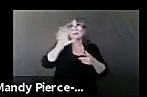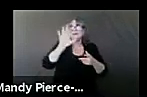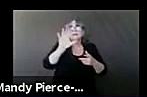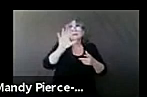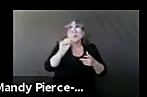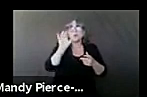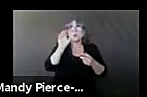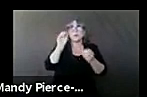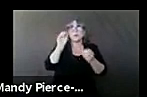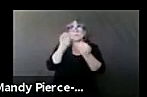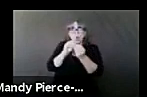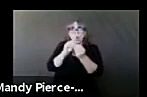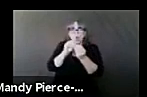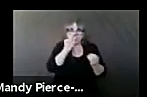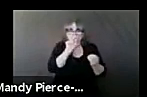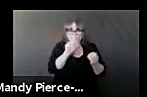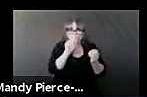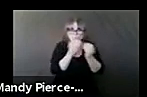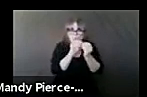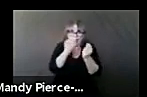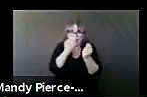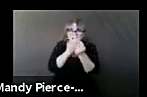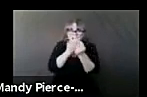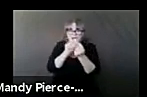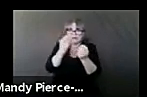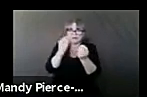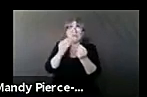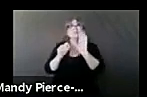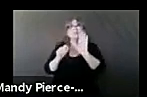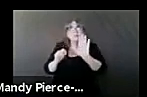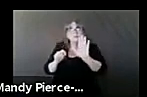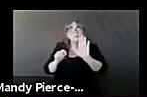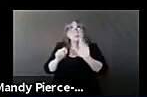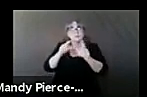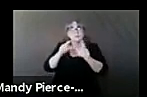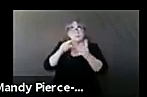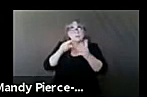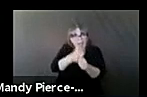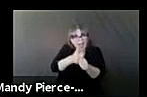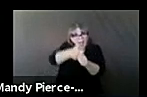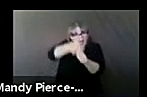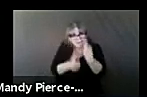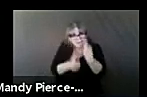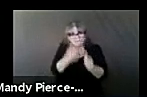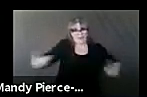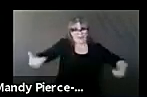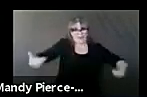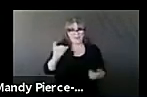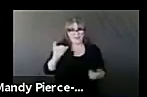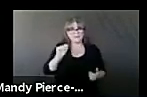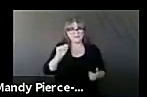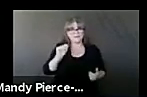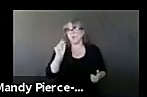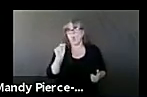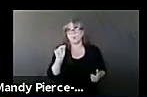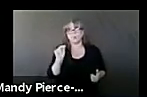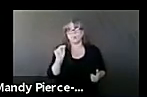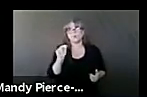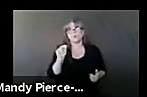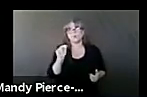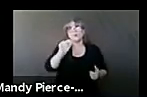And so, of course, not everyone who's symptomatic is able to get a test. So from the School of Public Health, their estimates show